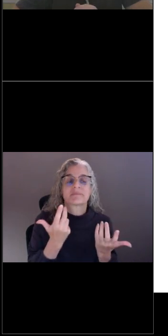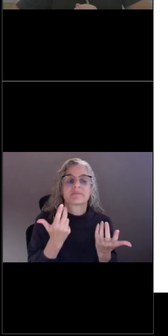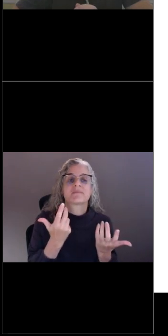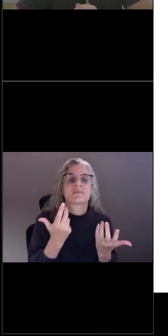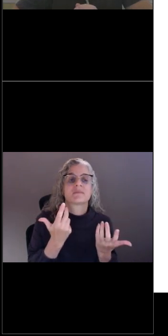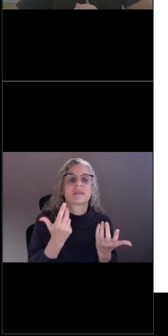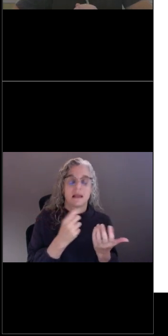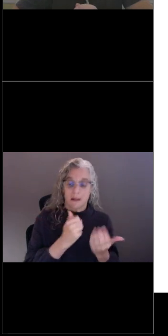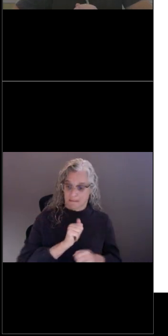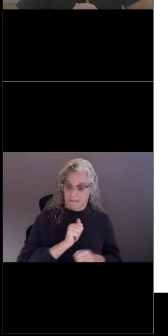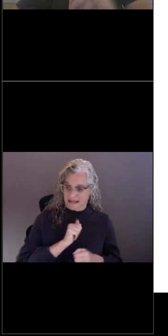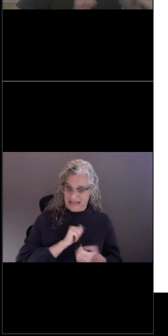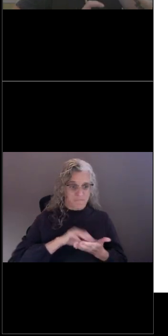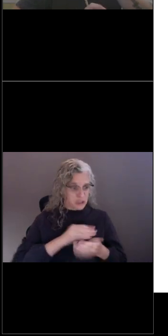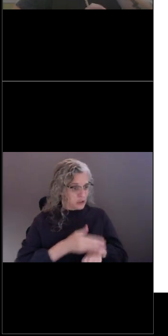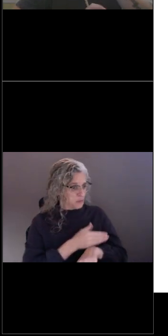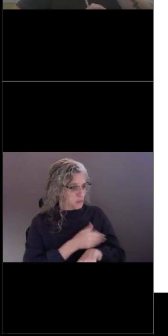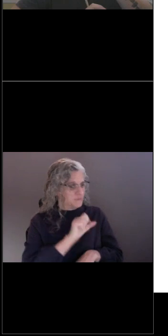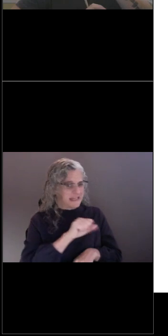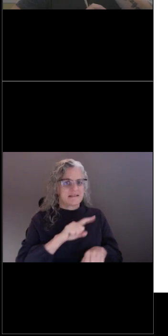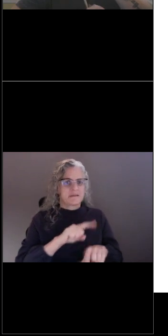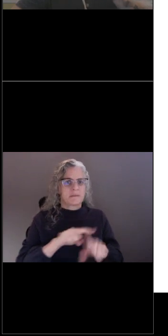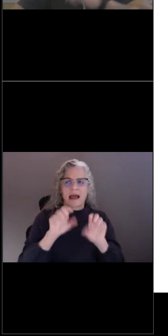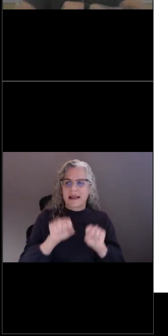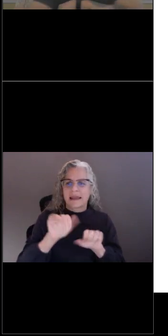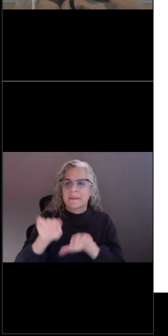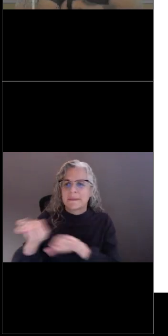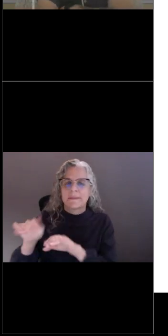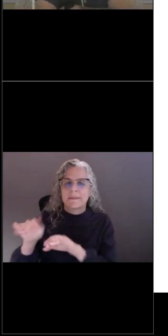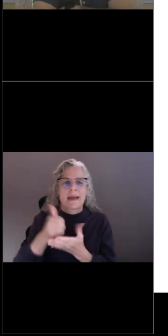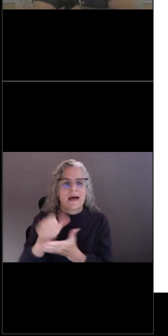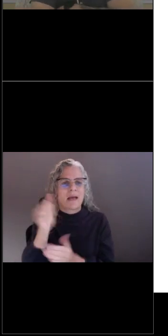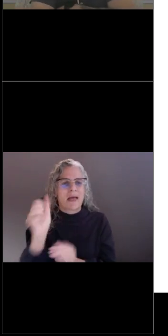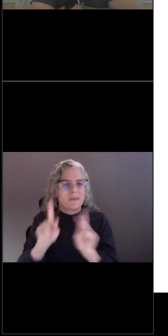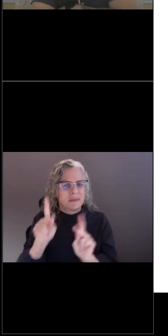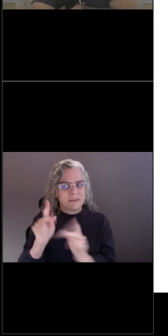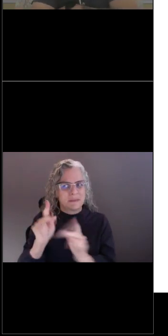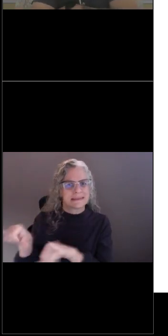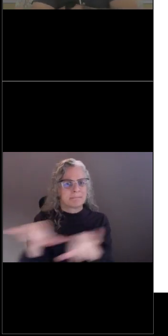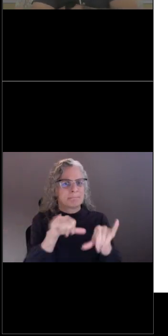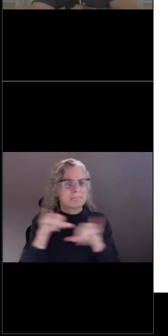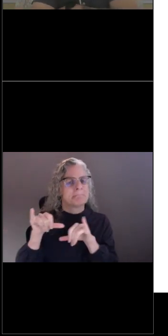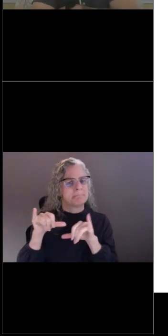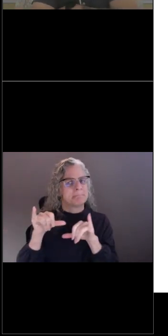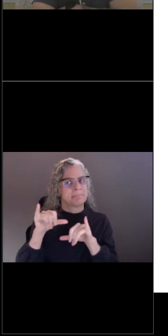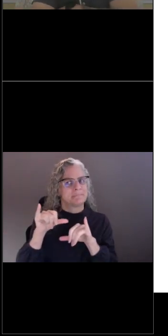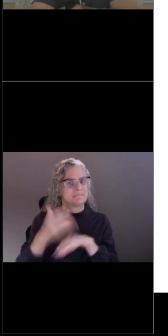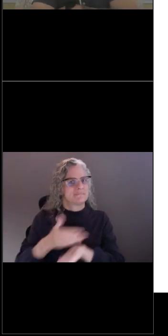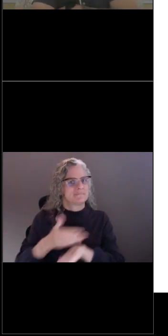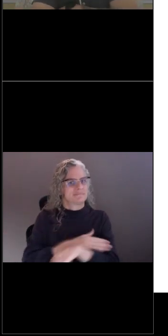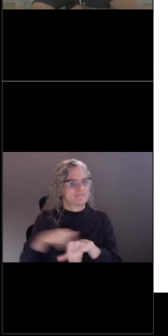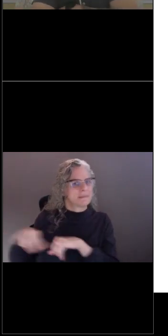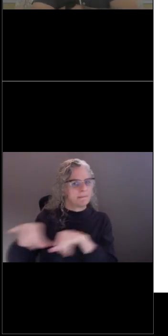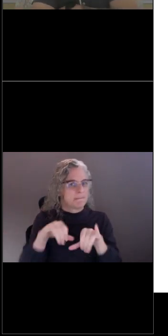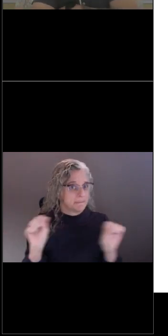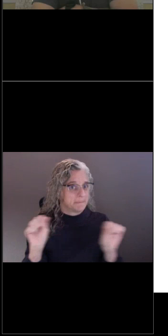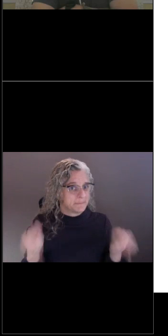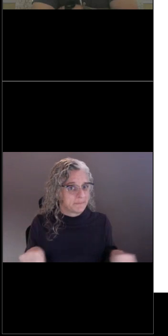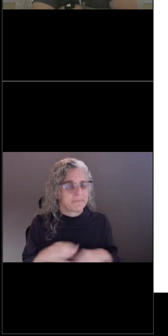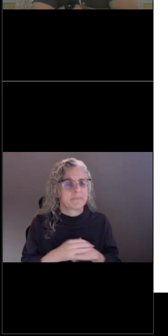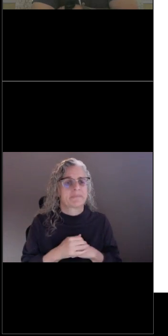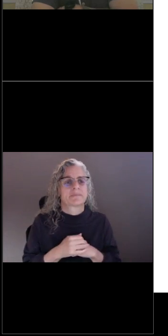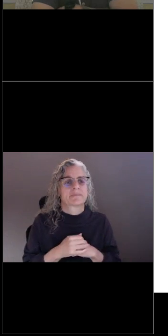you do a better job of gendering or avoiding misgendering. And in my experience, the way that